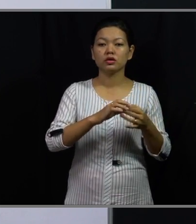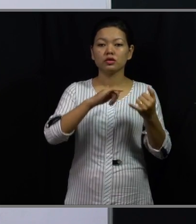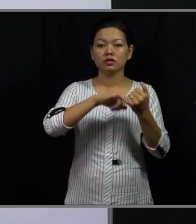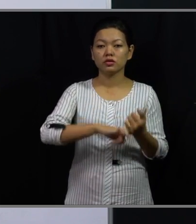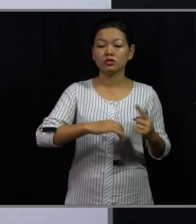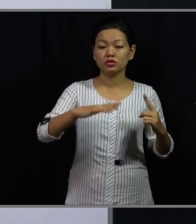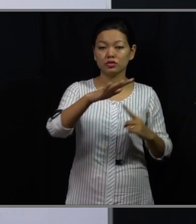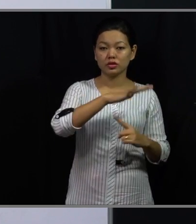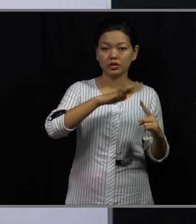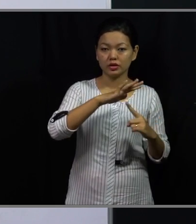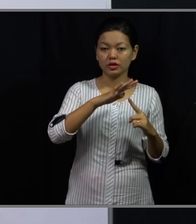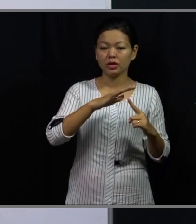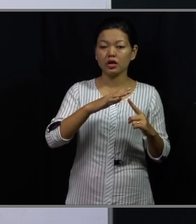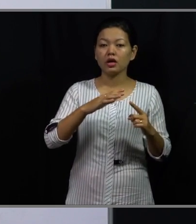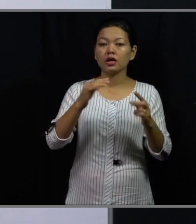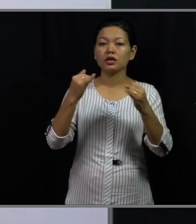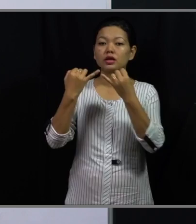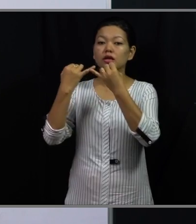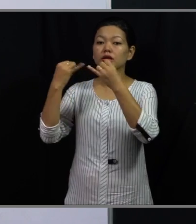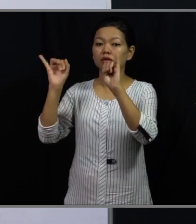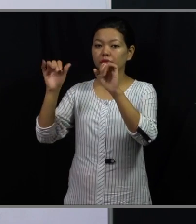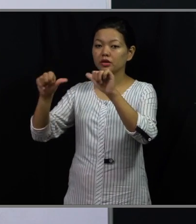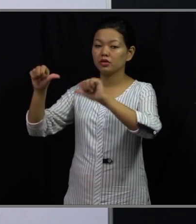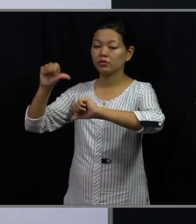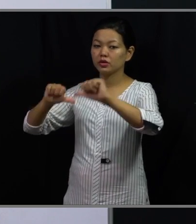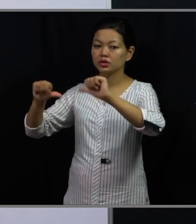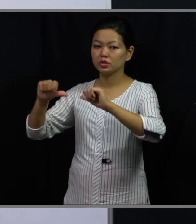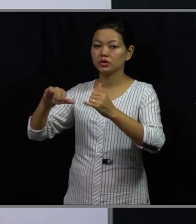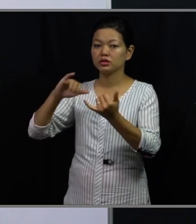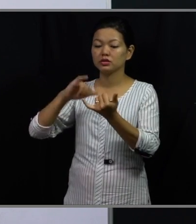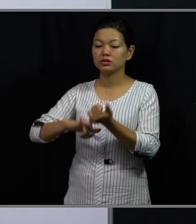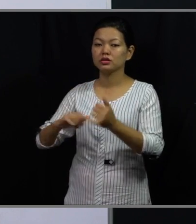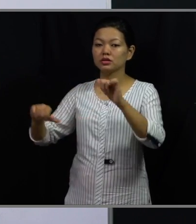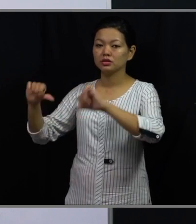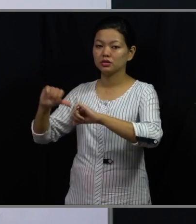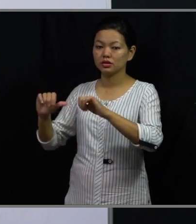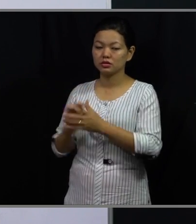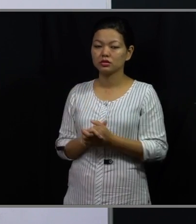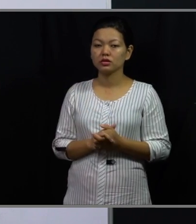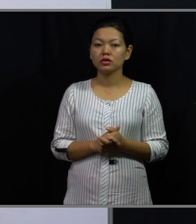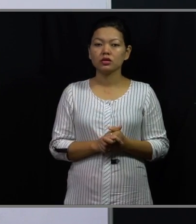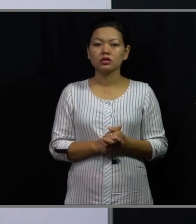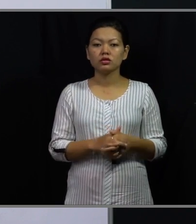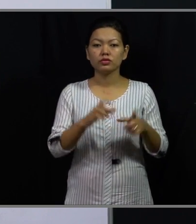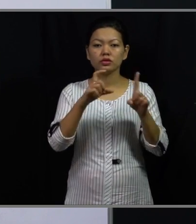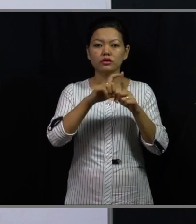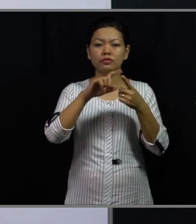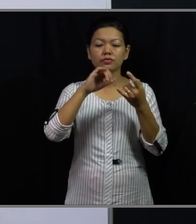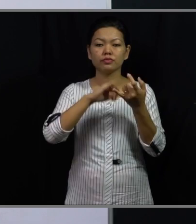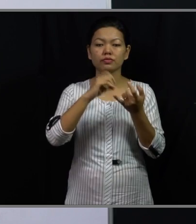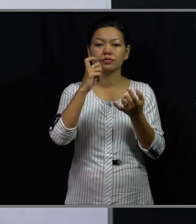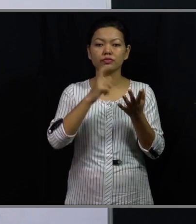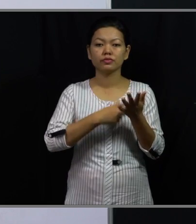of other sciences, which describes, classifies, analyzes, all types